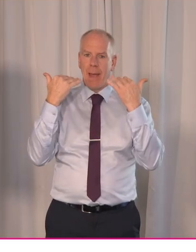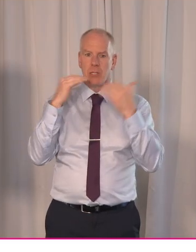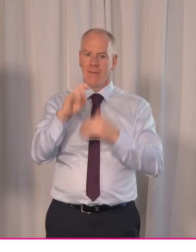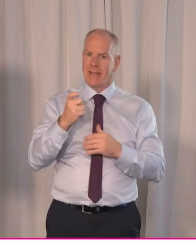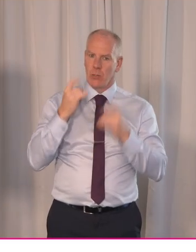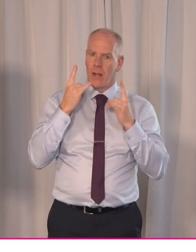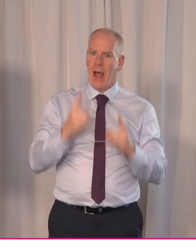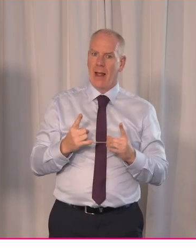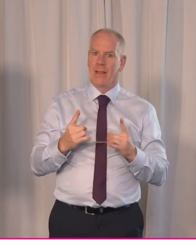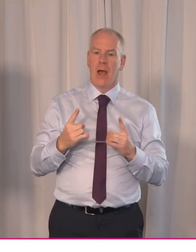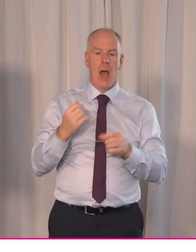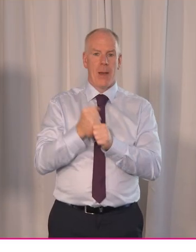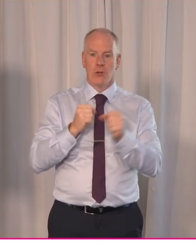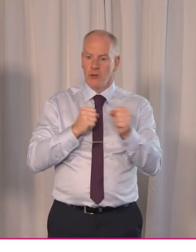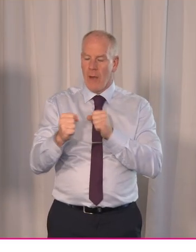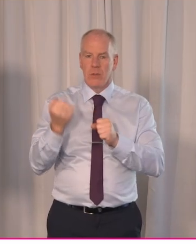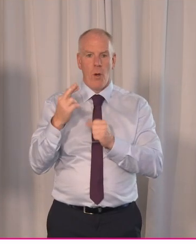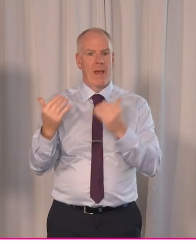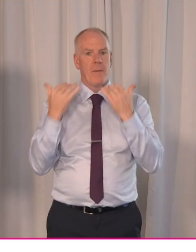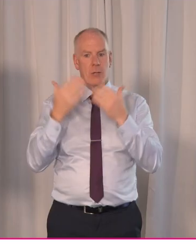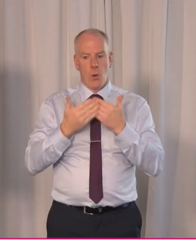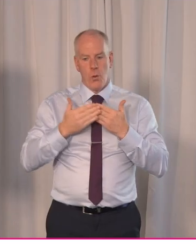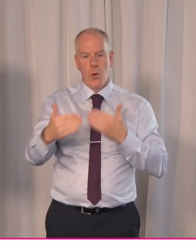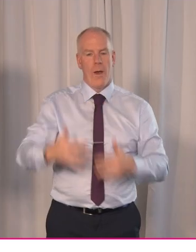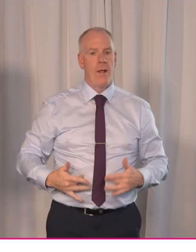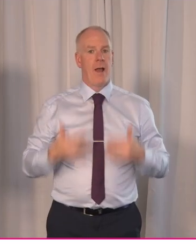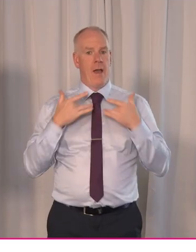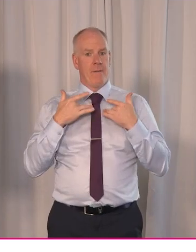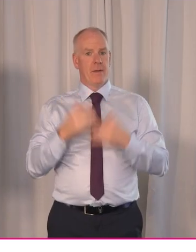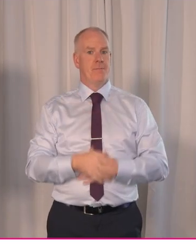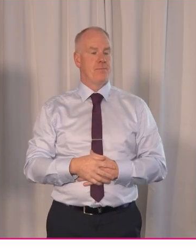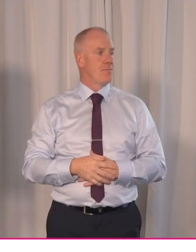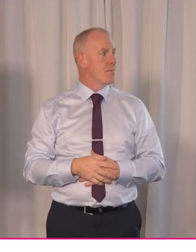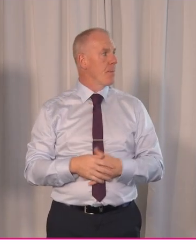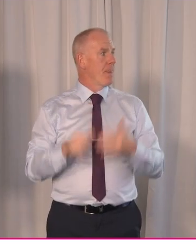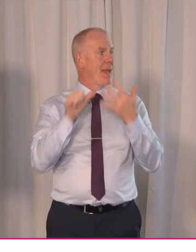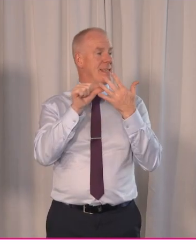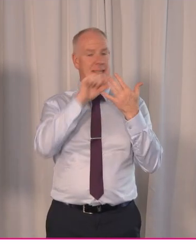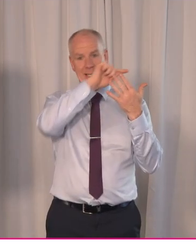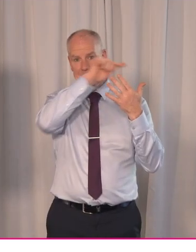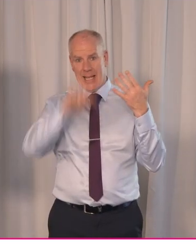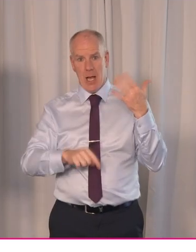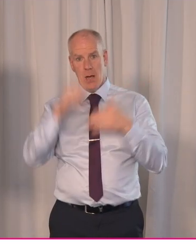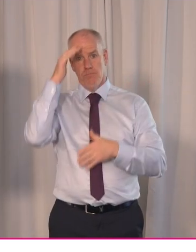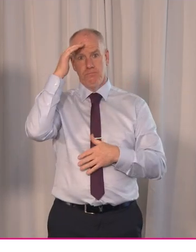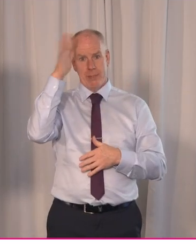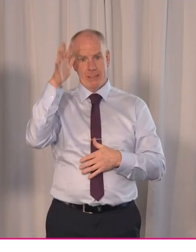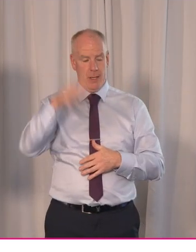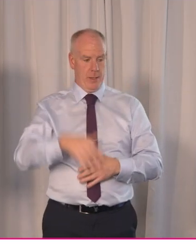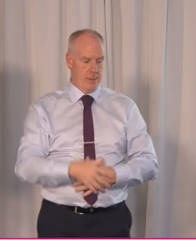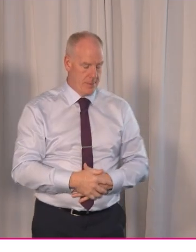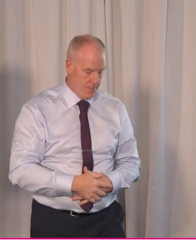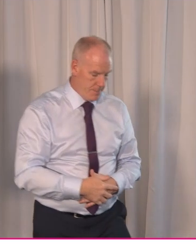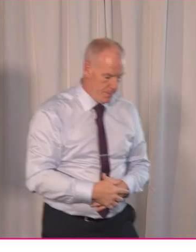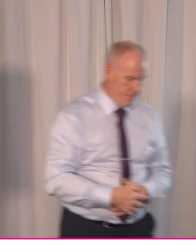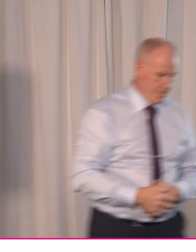services throughout the life course or throughout life. It has got 6 core principles. The first is very